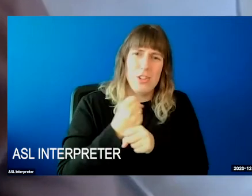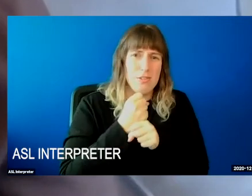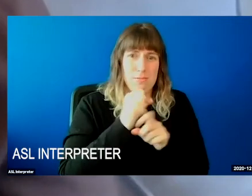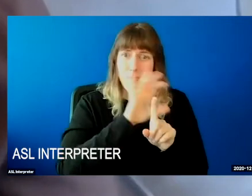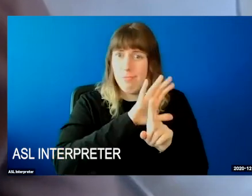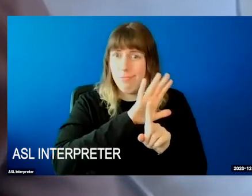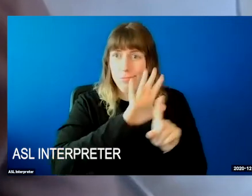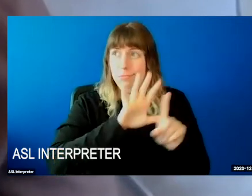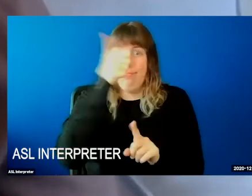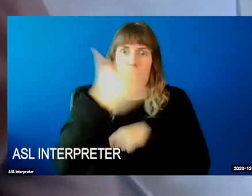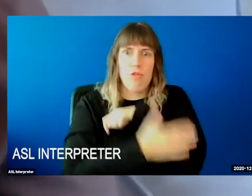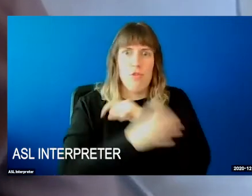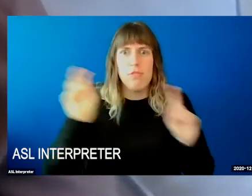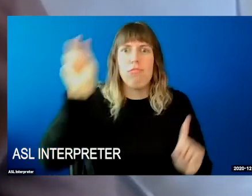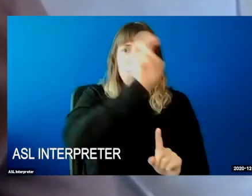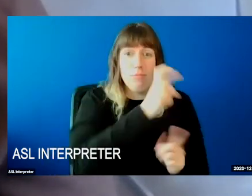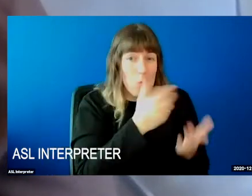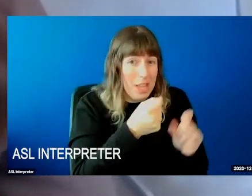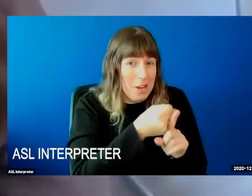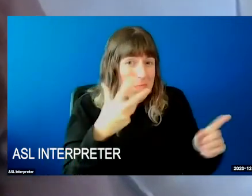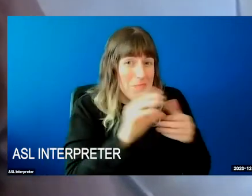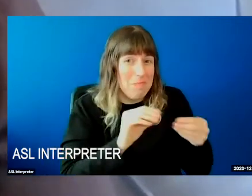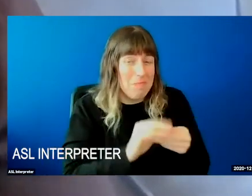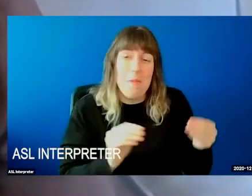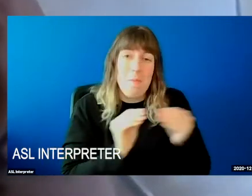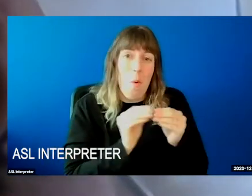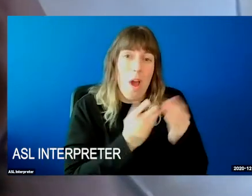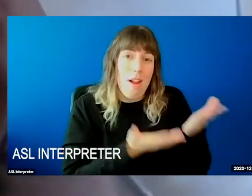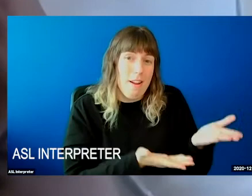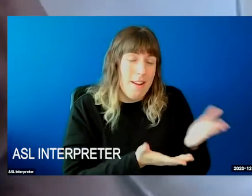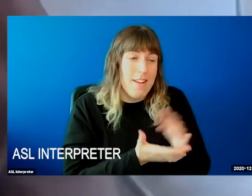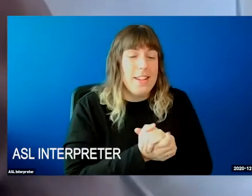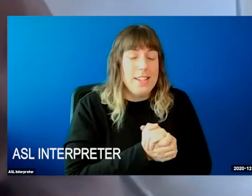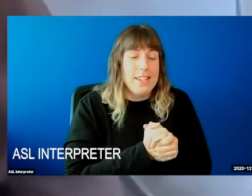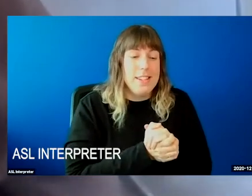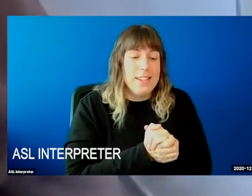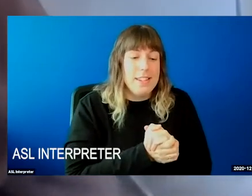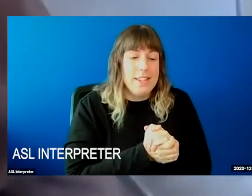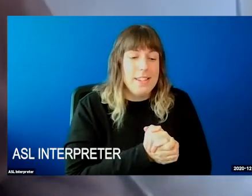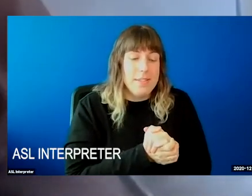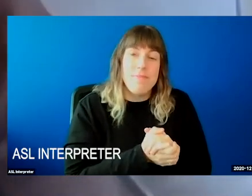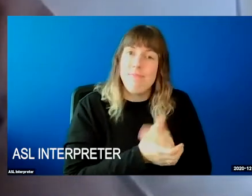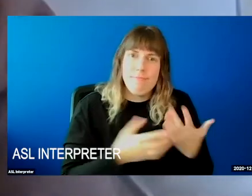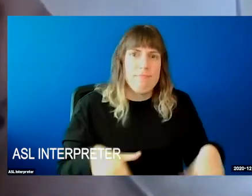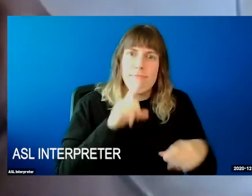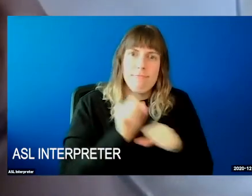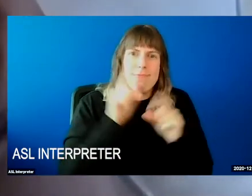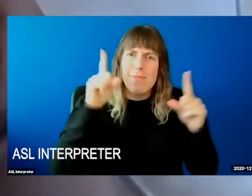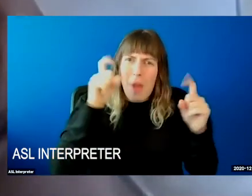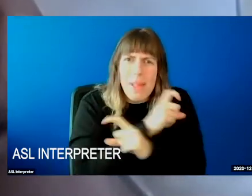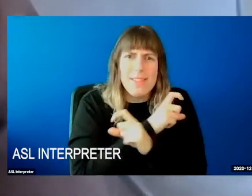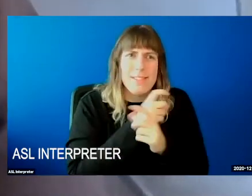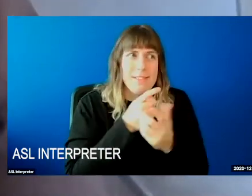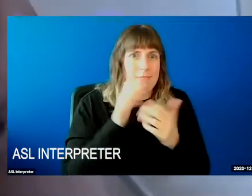So what can you share with us, Adam, given the complexities and dynamics that